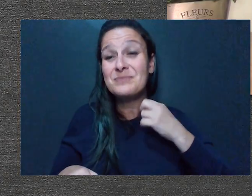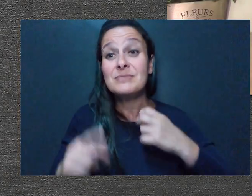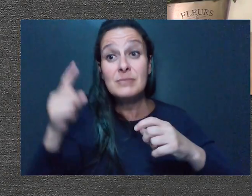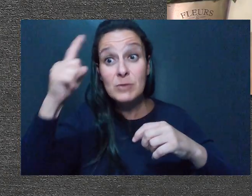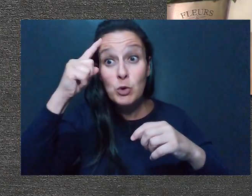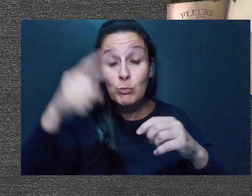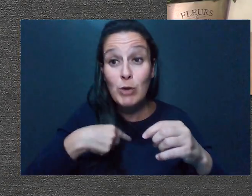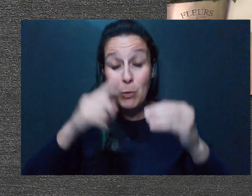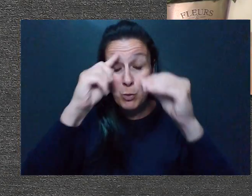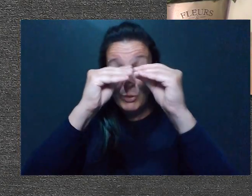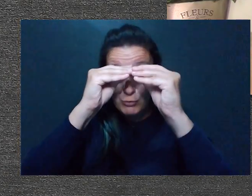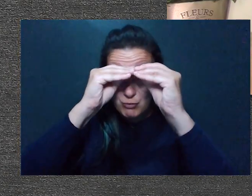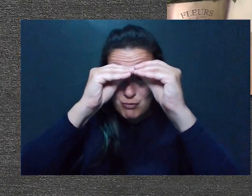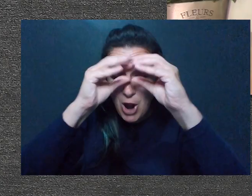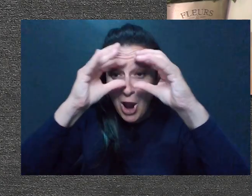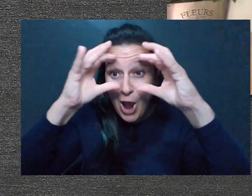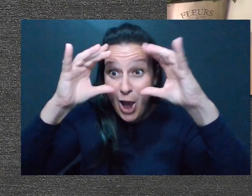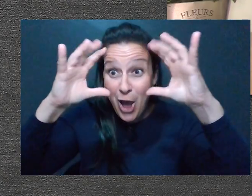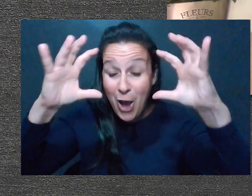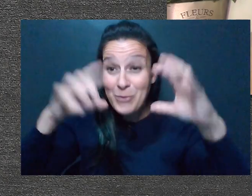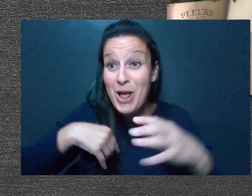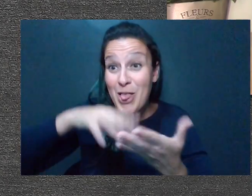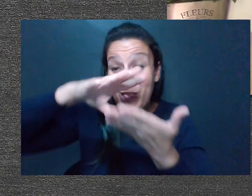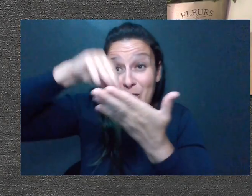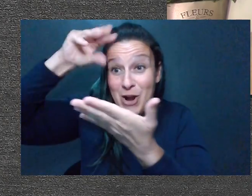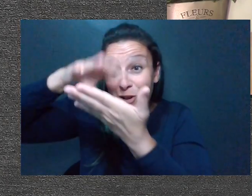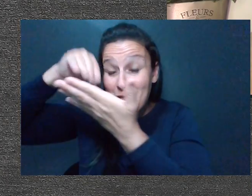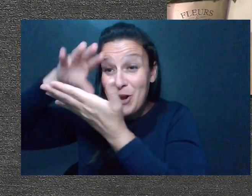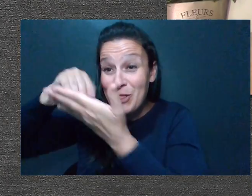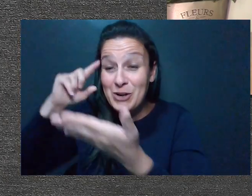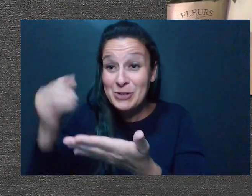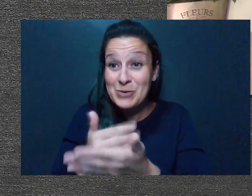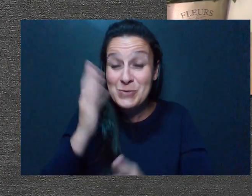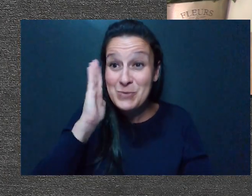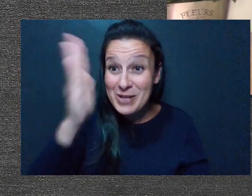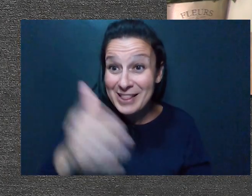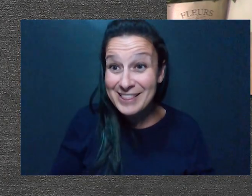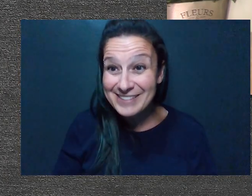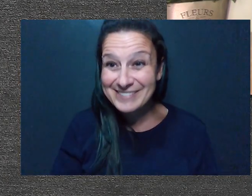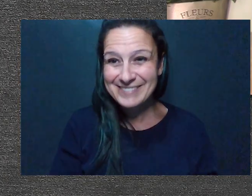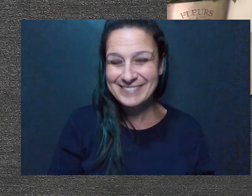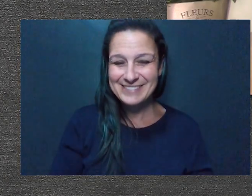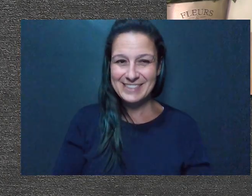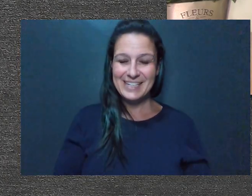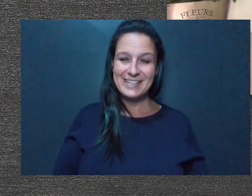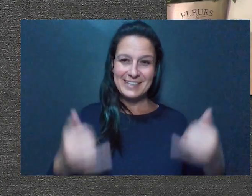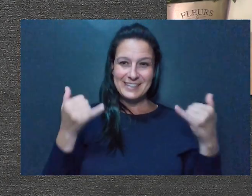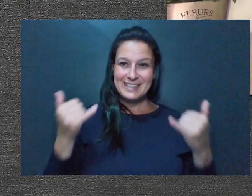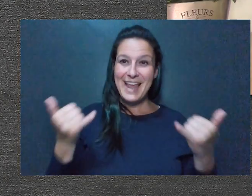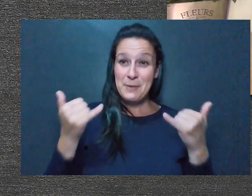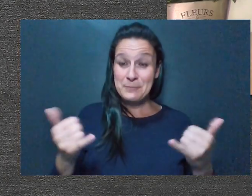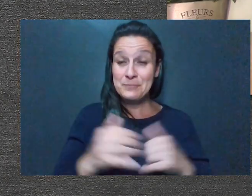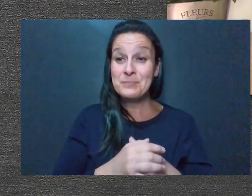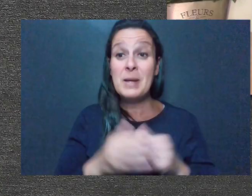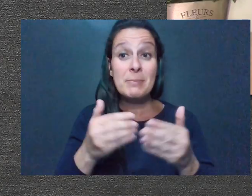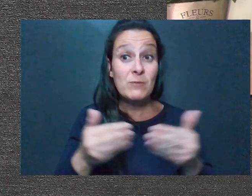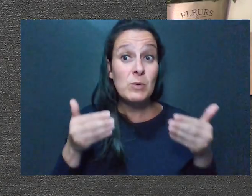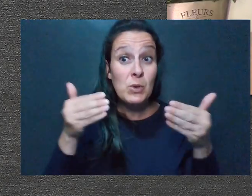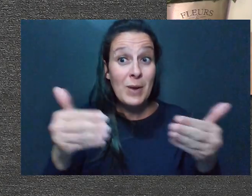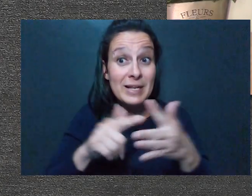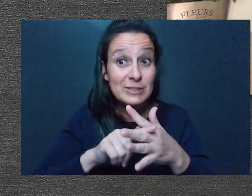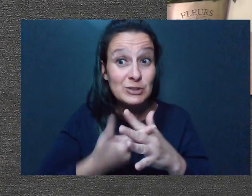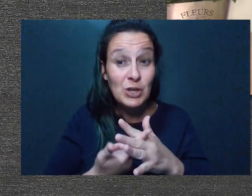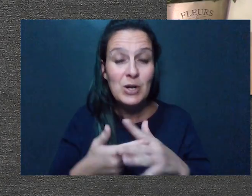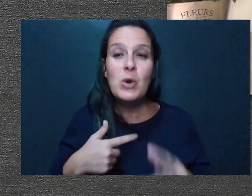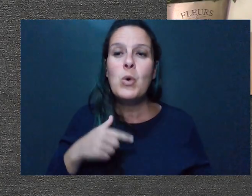bigger and that you'll learn something new. Now, before we can get started, we're gonna get our